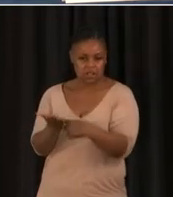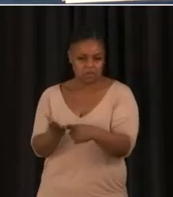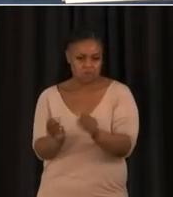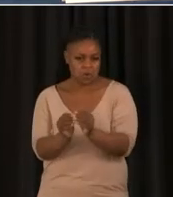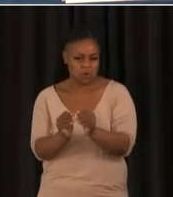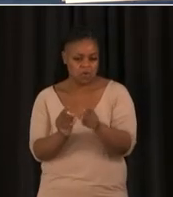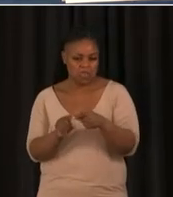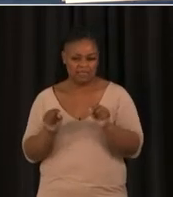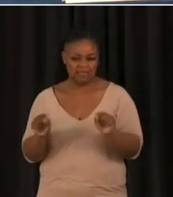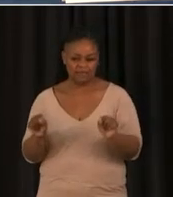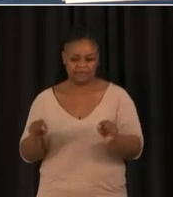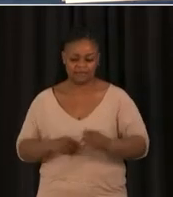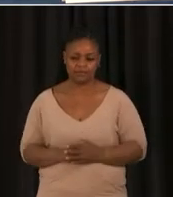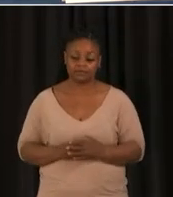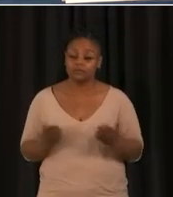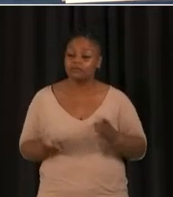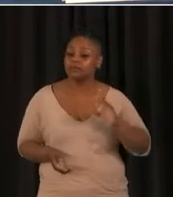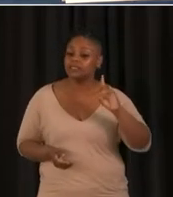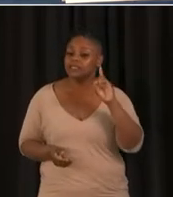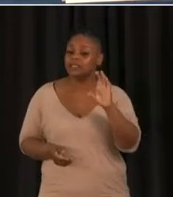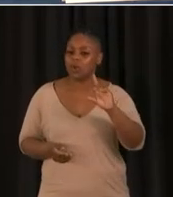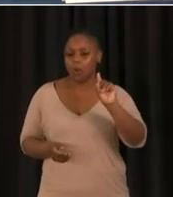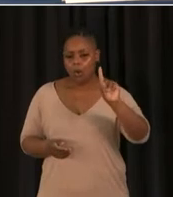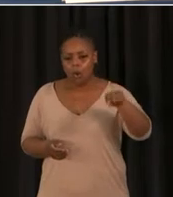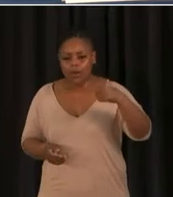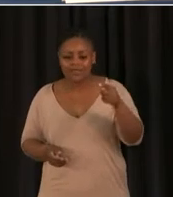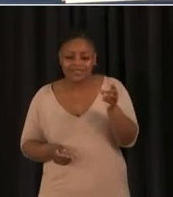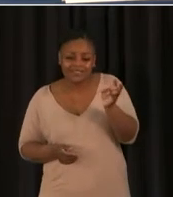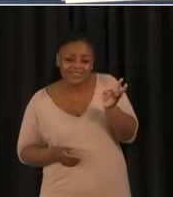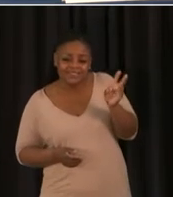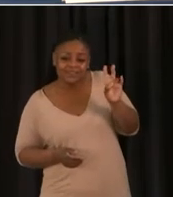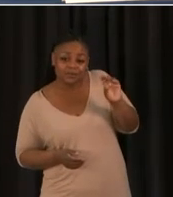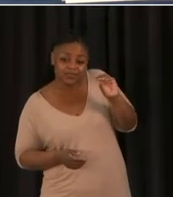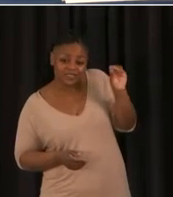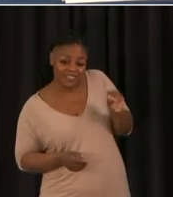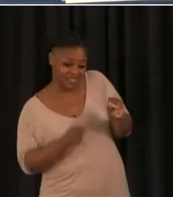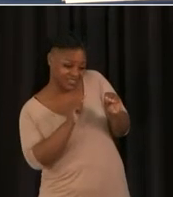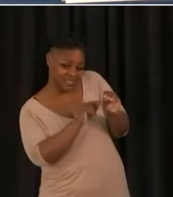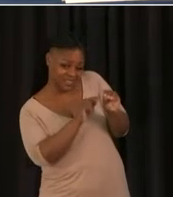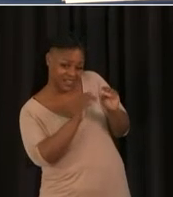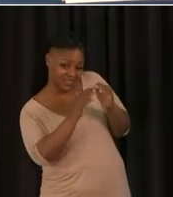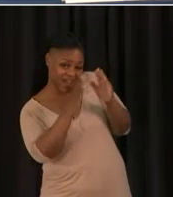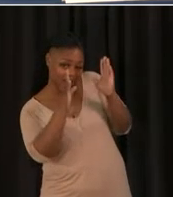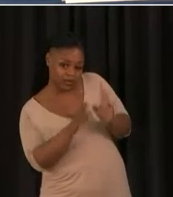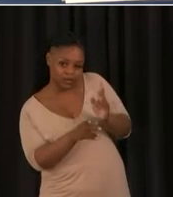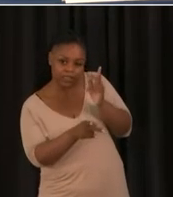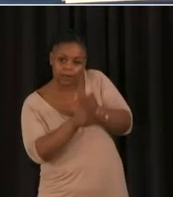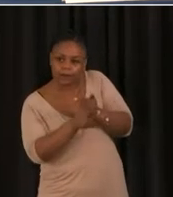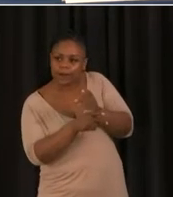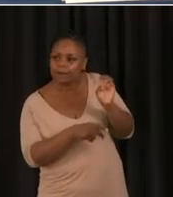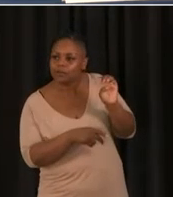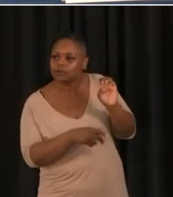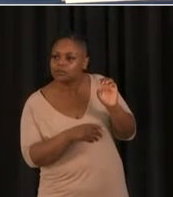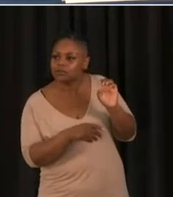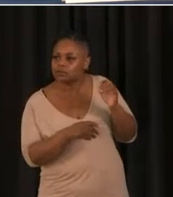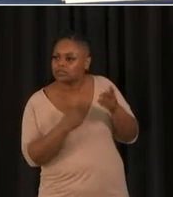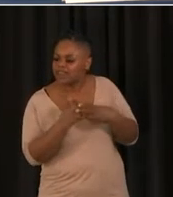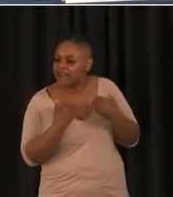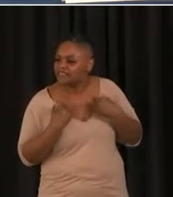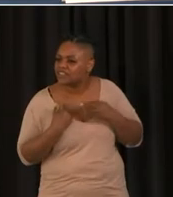recognizing America Saves Week, and this is in keeping with the mayor's vision and theme around inclusive